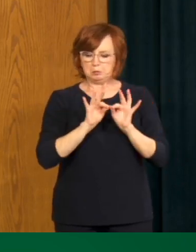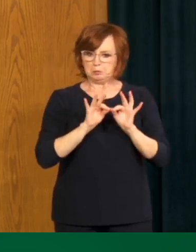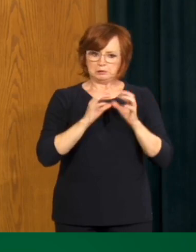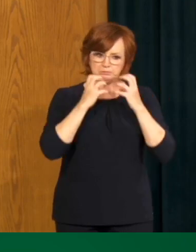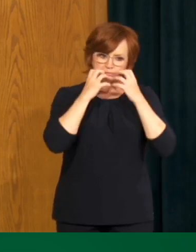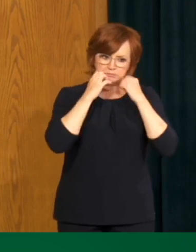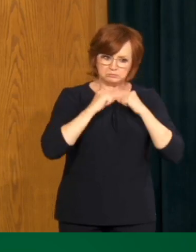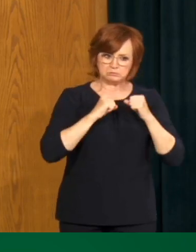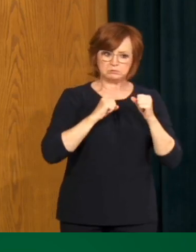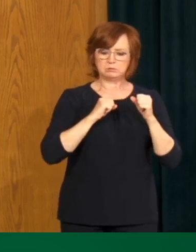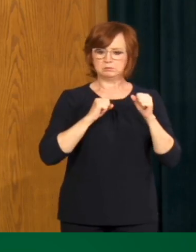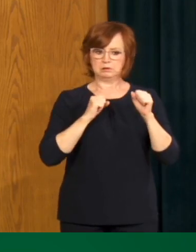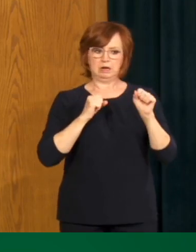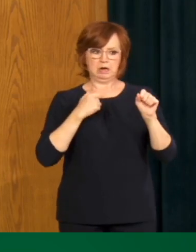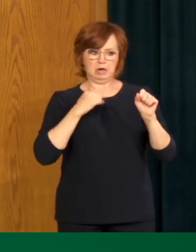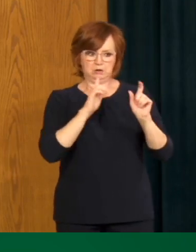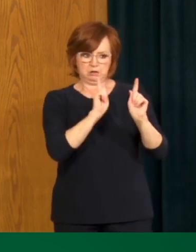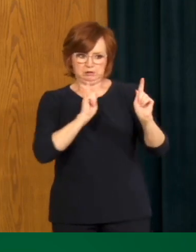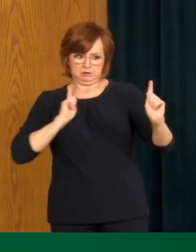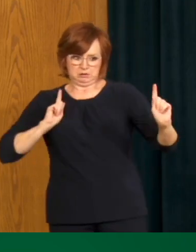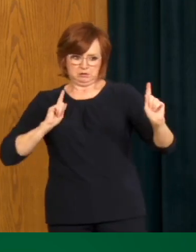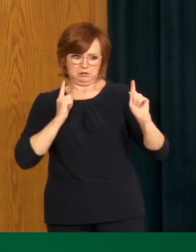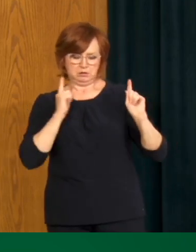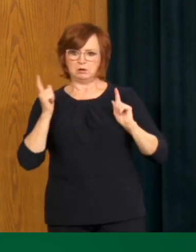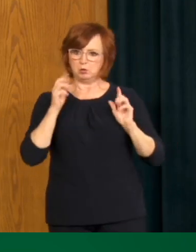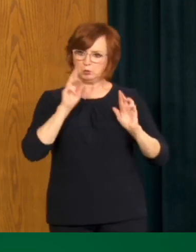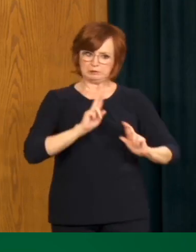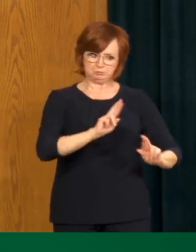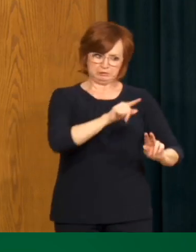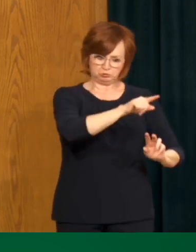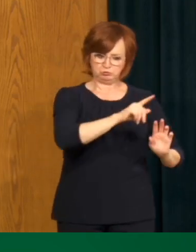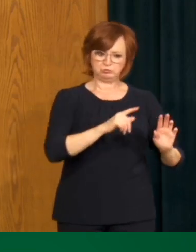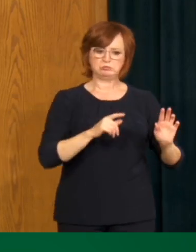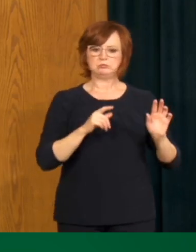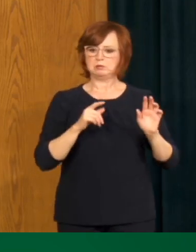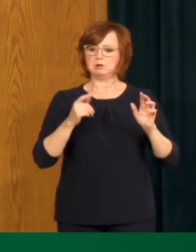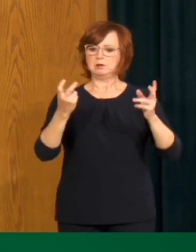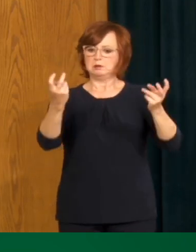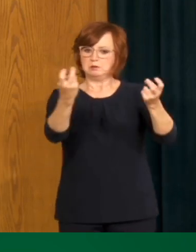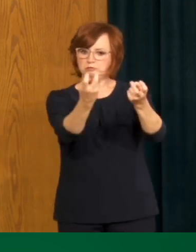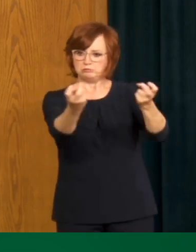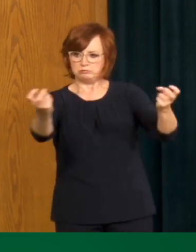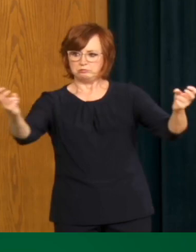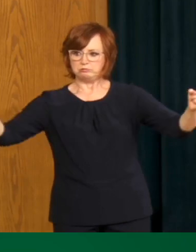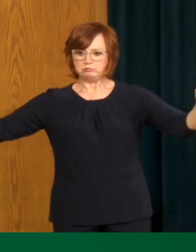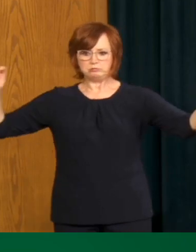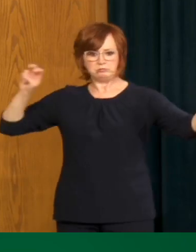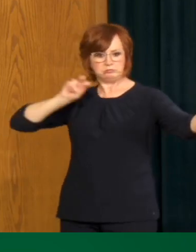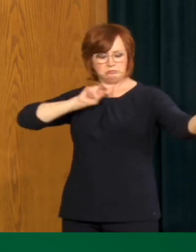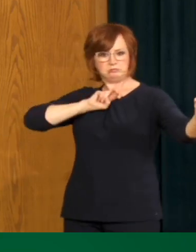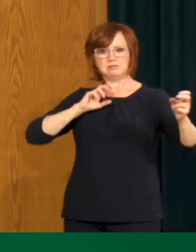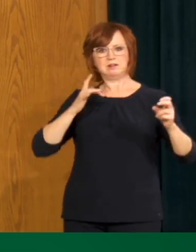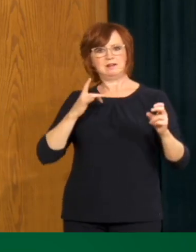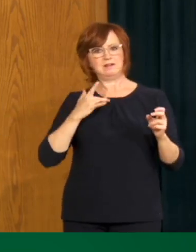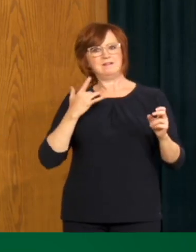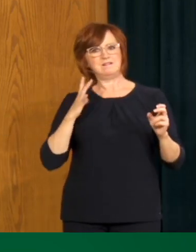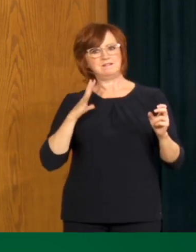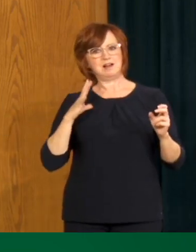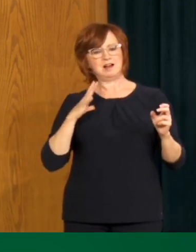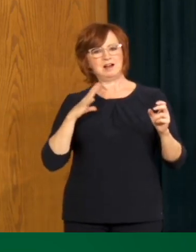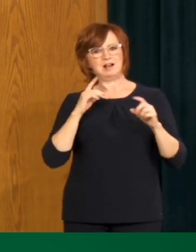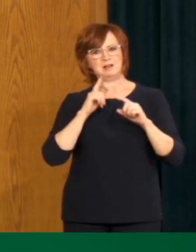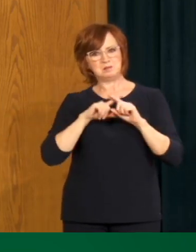being considerate by being apart while being socially connected. I think that is going to be really important as we move